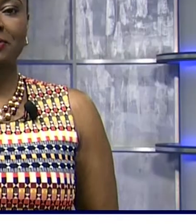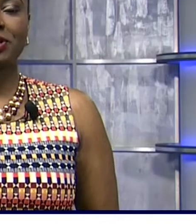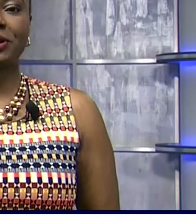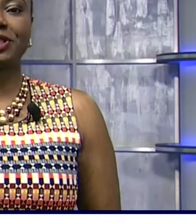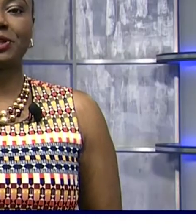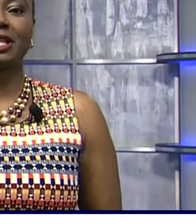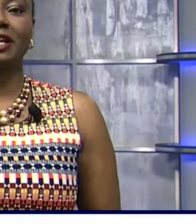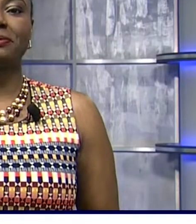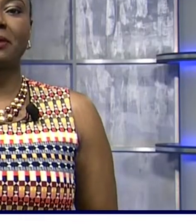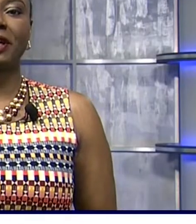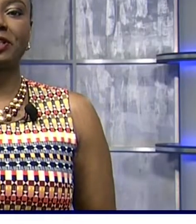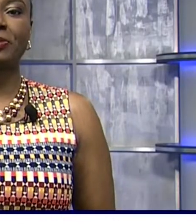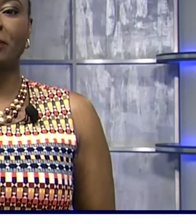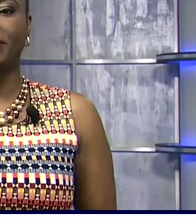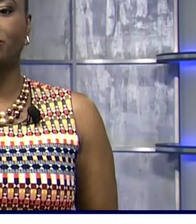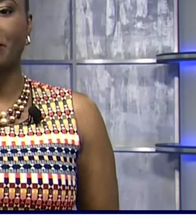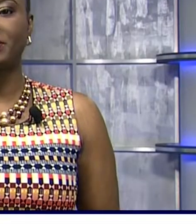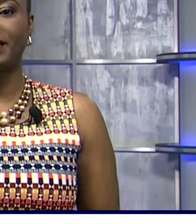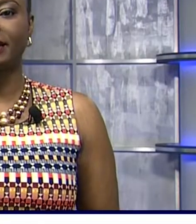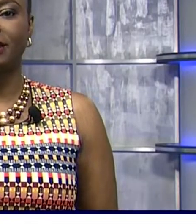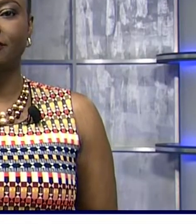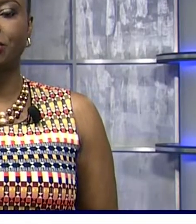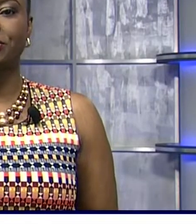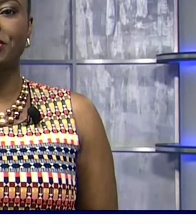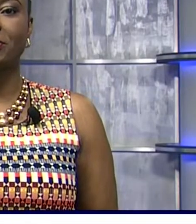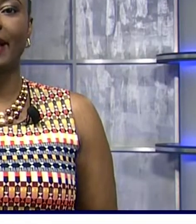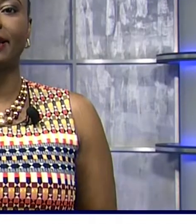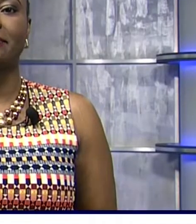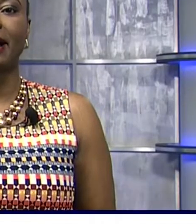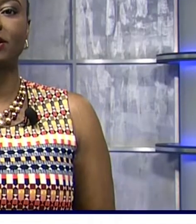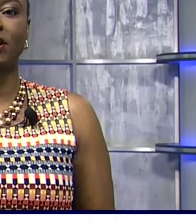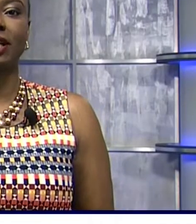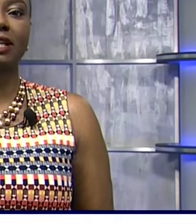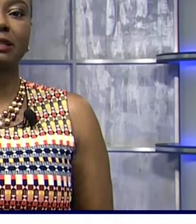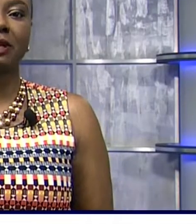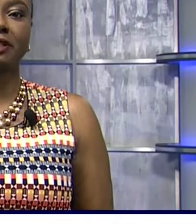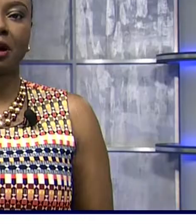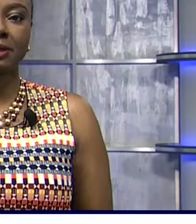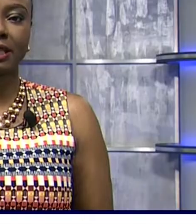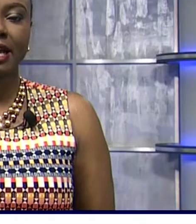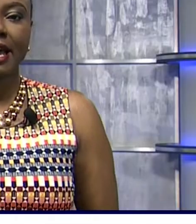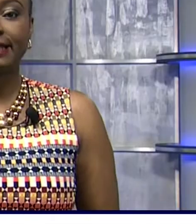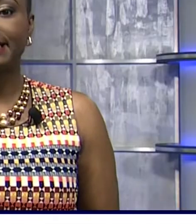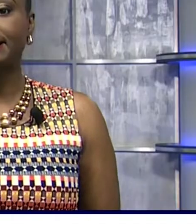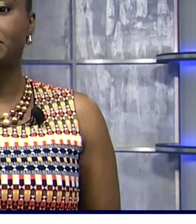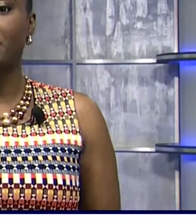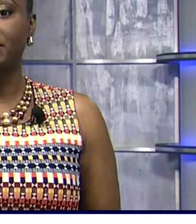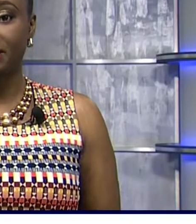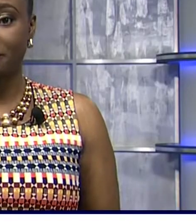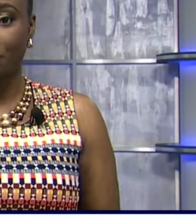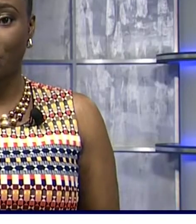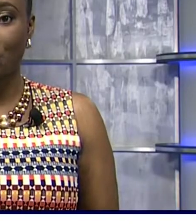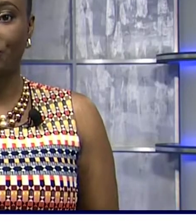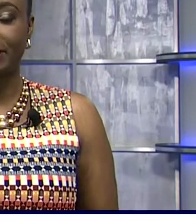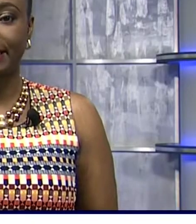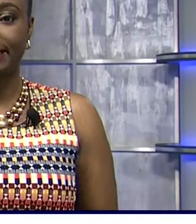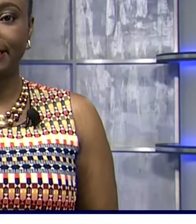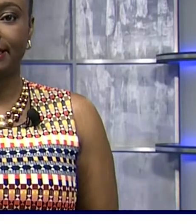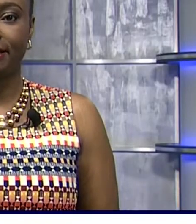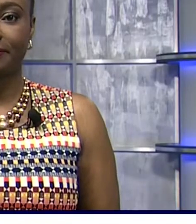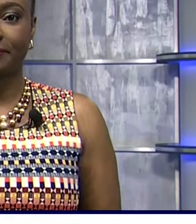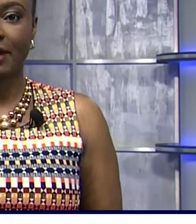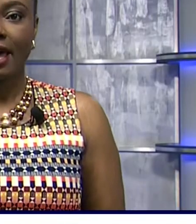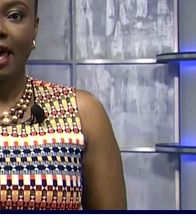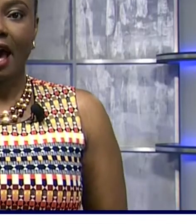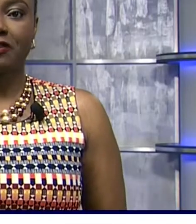In our top stories tonight, Barbados' permanent representative to the UN, Ambassador Elizabeth Thompson, has tested positive for